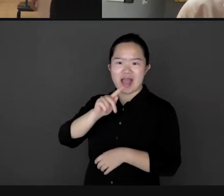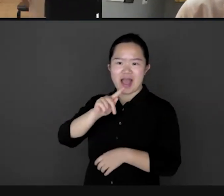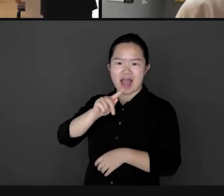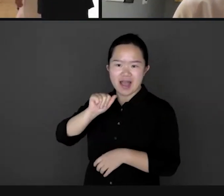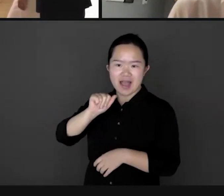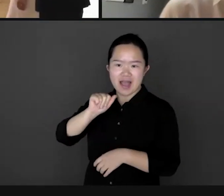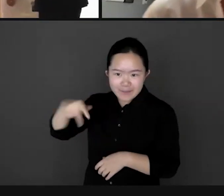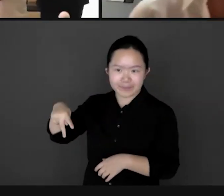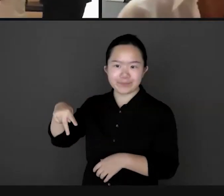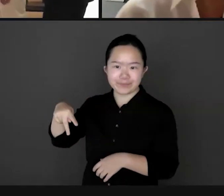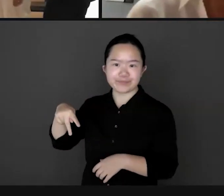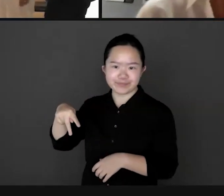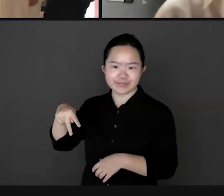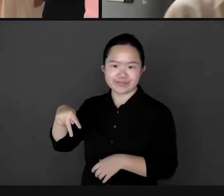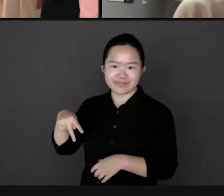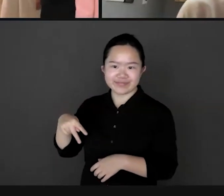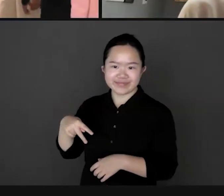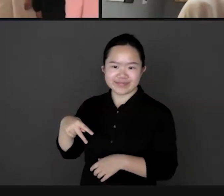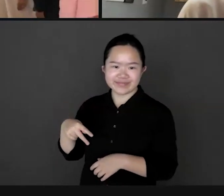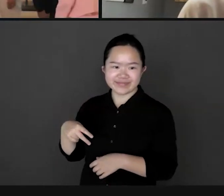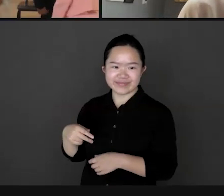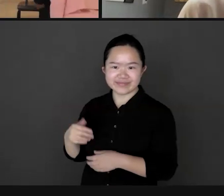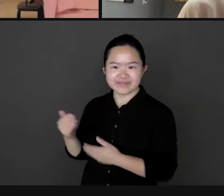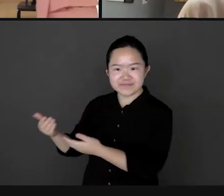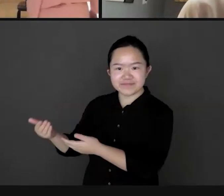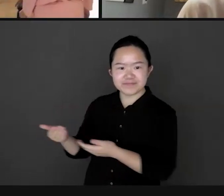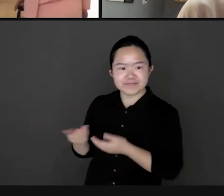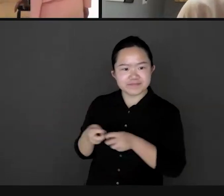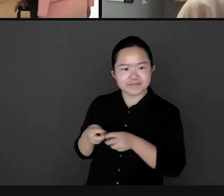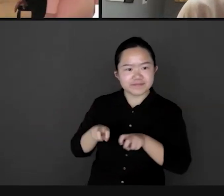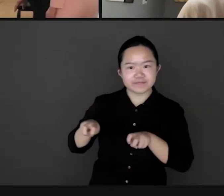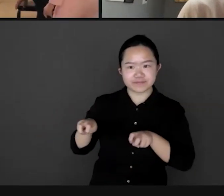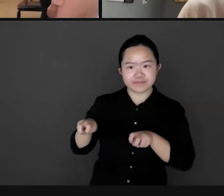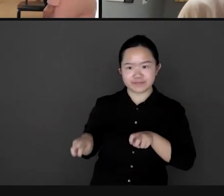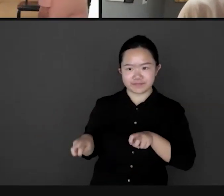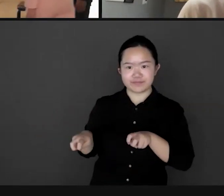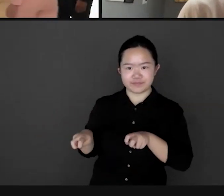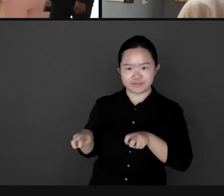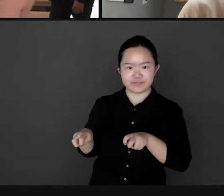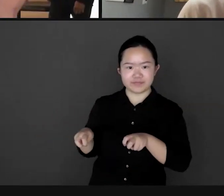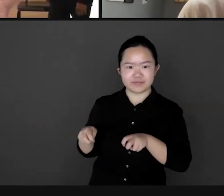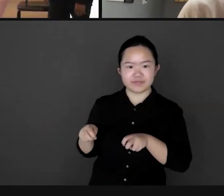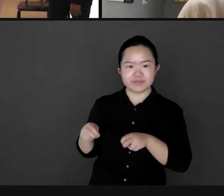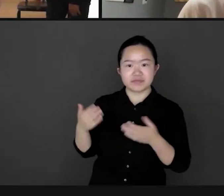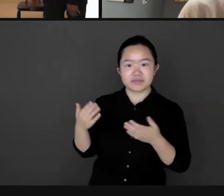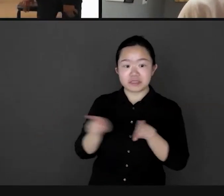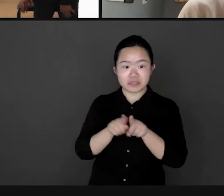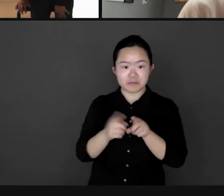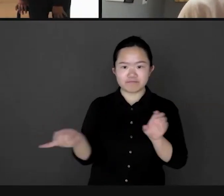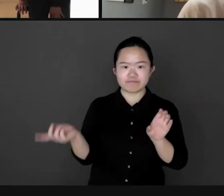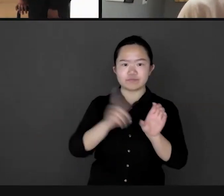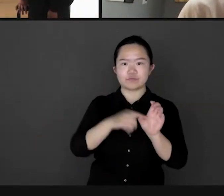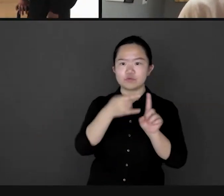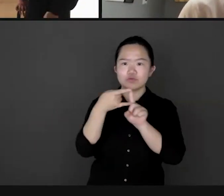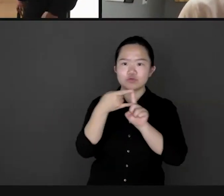thank you for being here with us and kind of standing in for Christopher. You can sit wherever you like, and you are going to give us kind of the highlights of